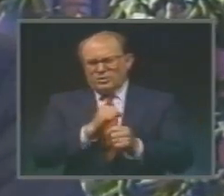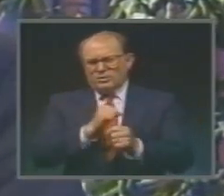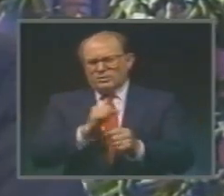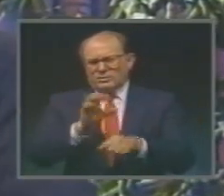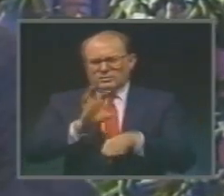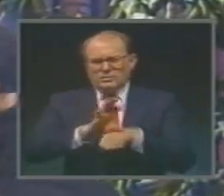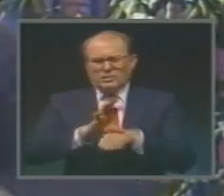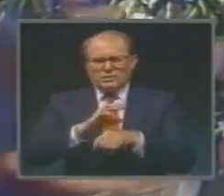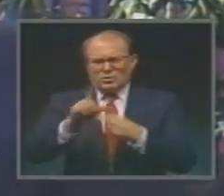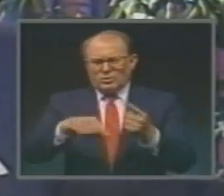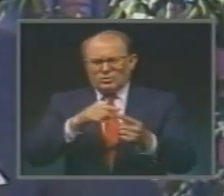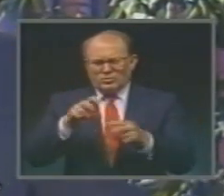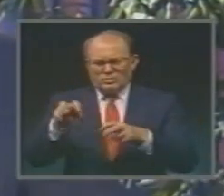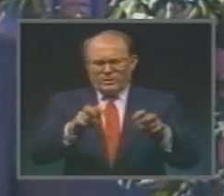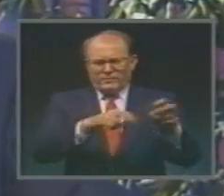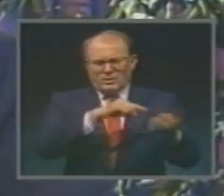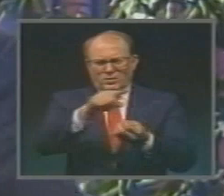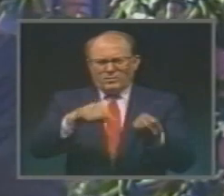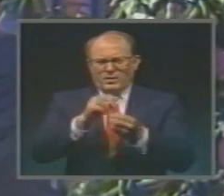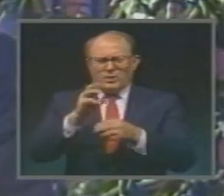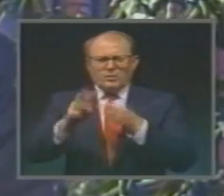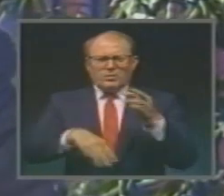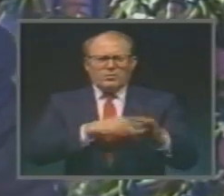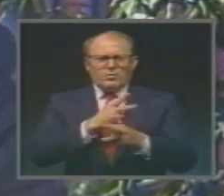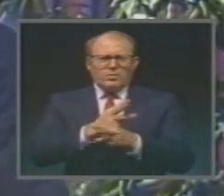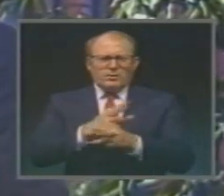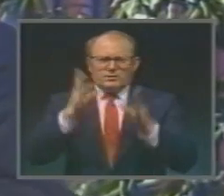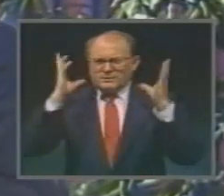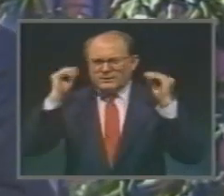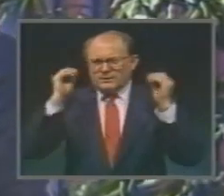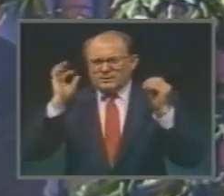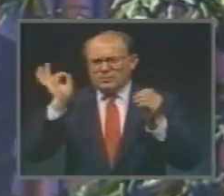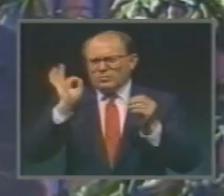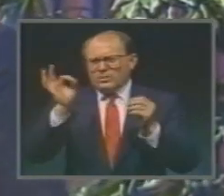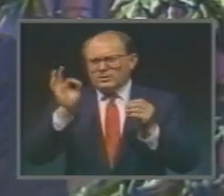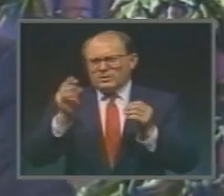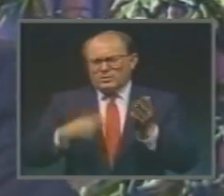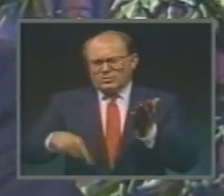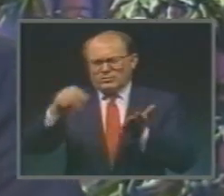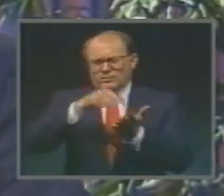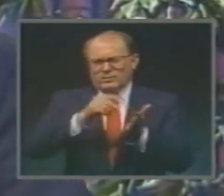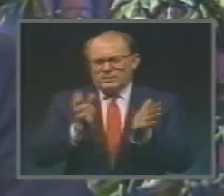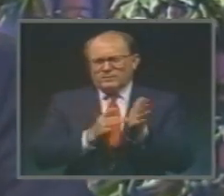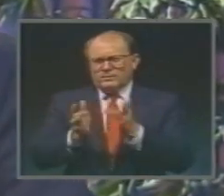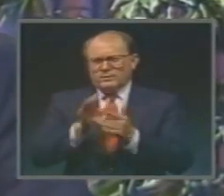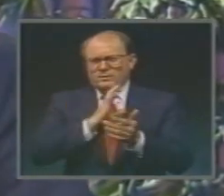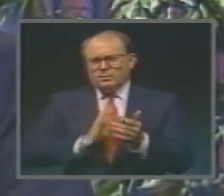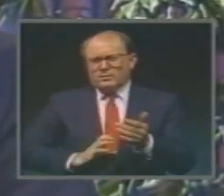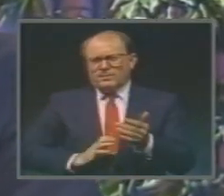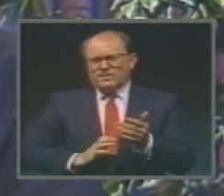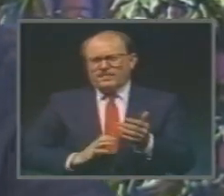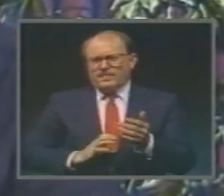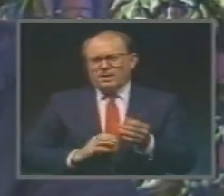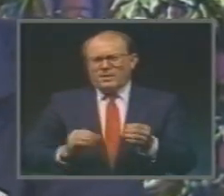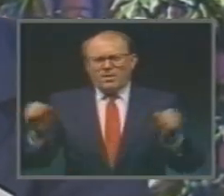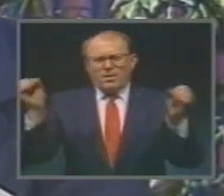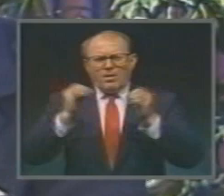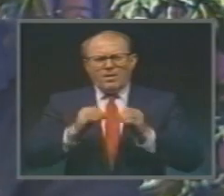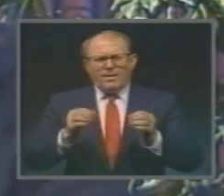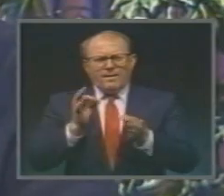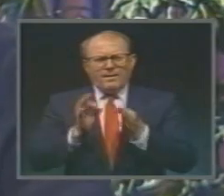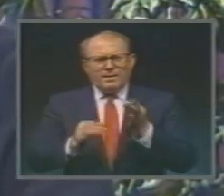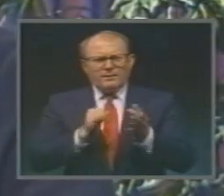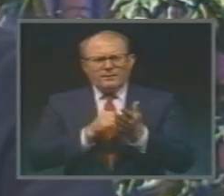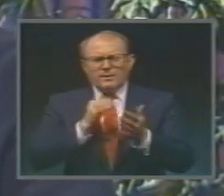church, going all over the world, preaching and teaching the resurrection of Jesus Christ. Oh, if it could have been